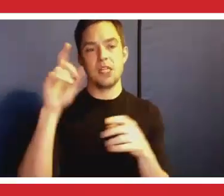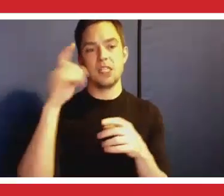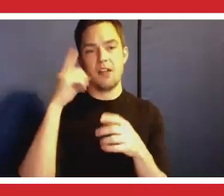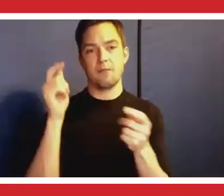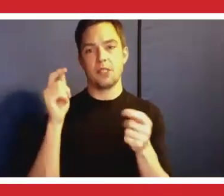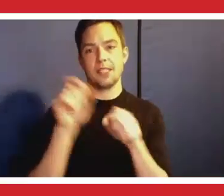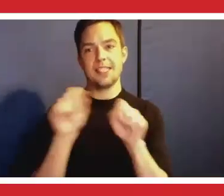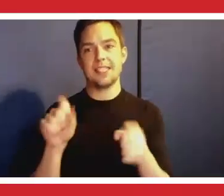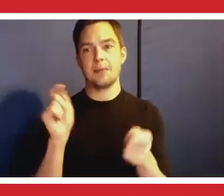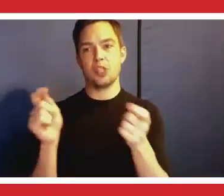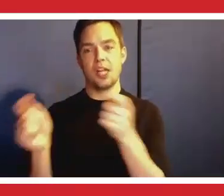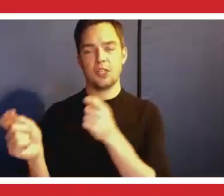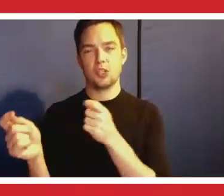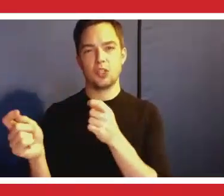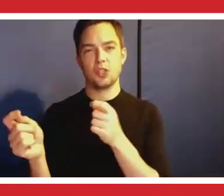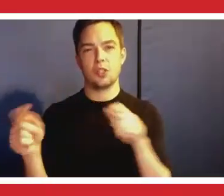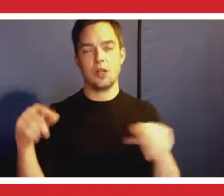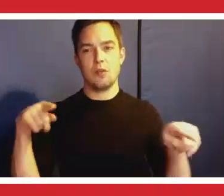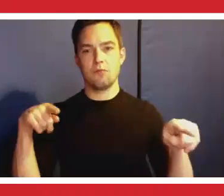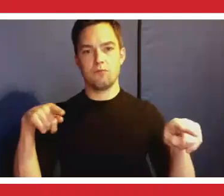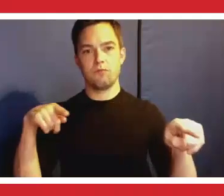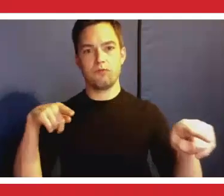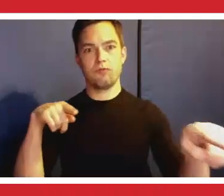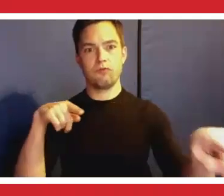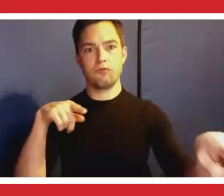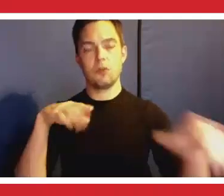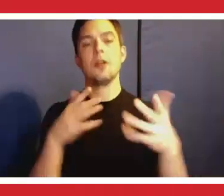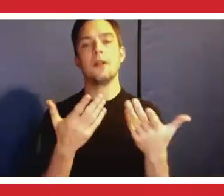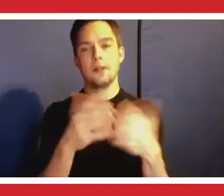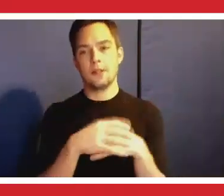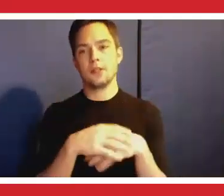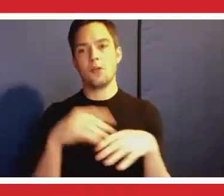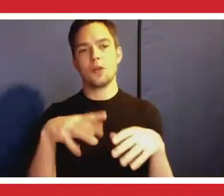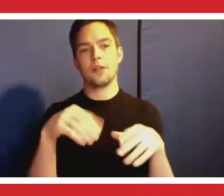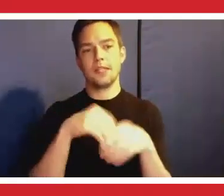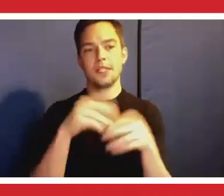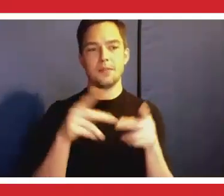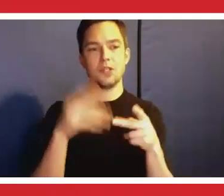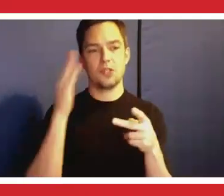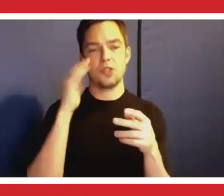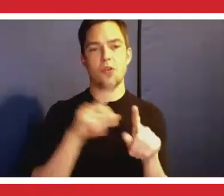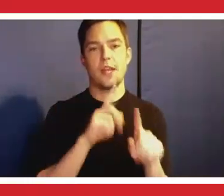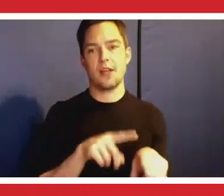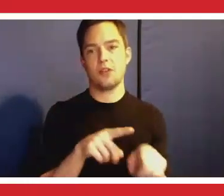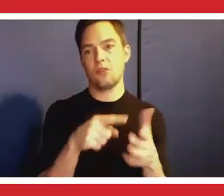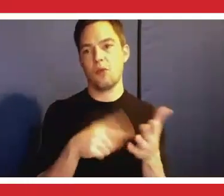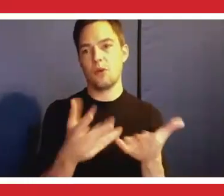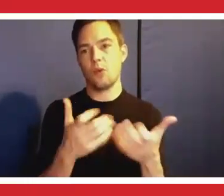systems. So we, by the time we are in a position to know the answers to what we want to deploy it